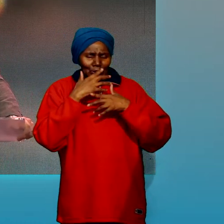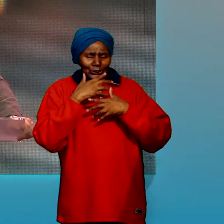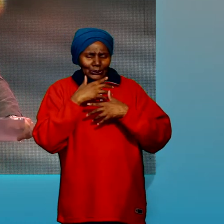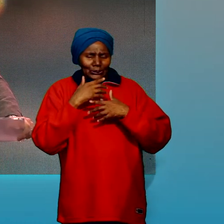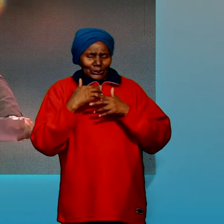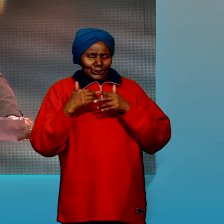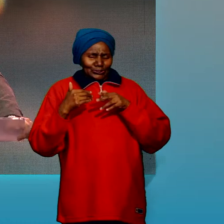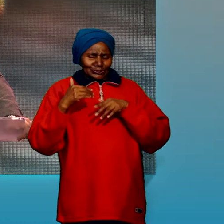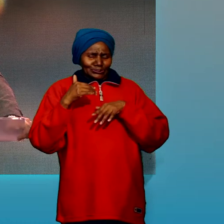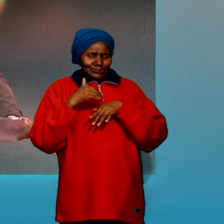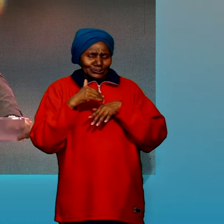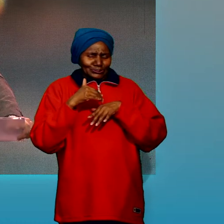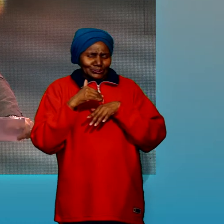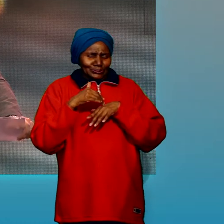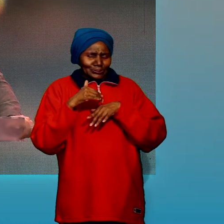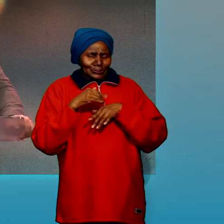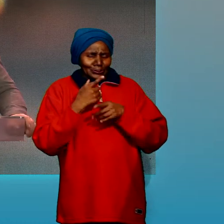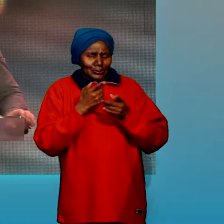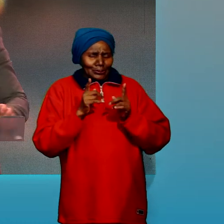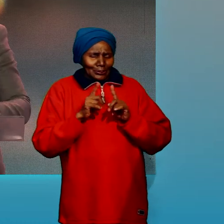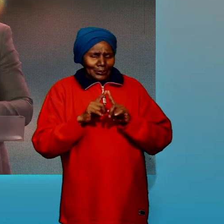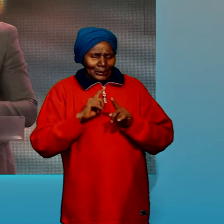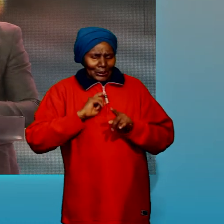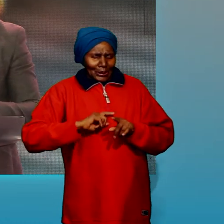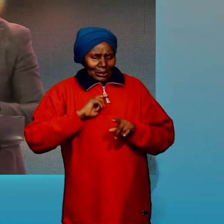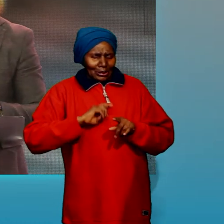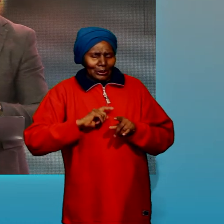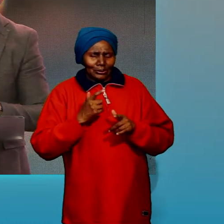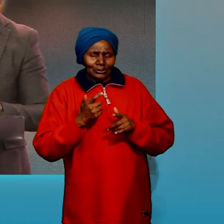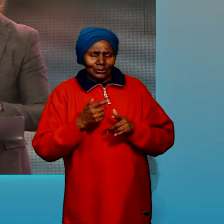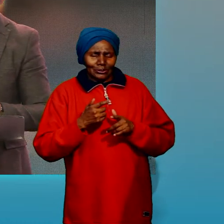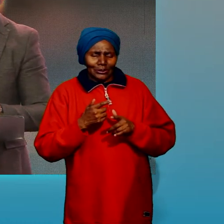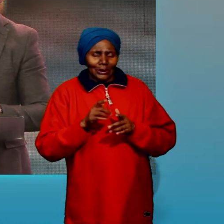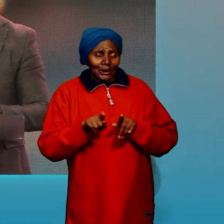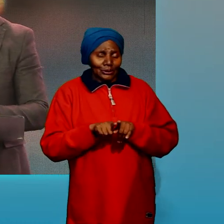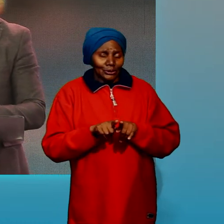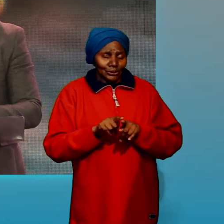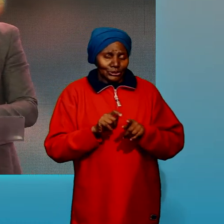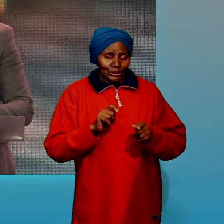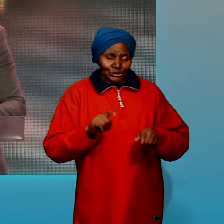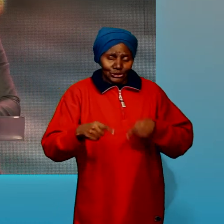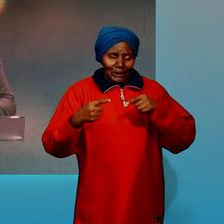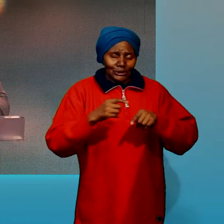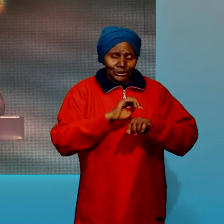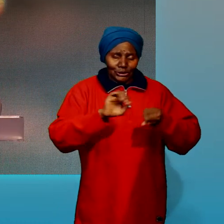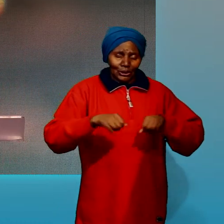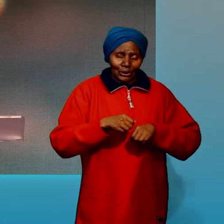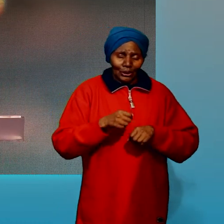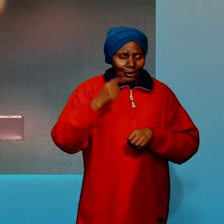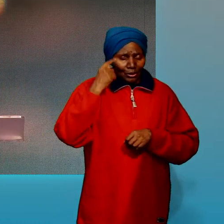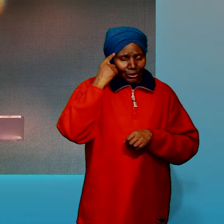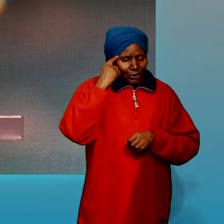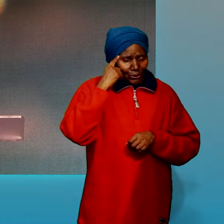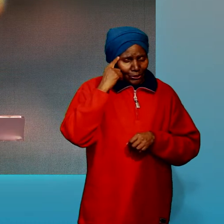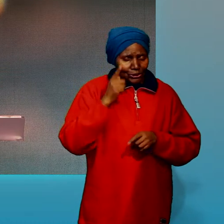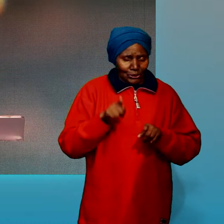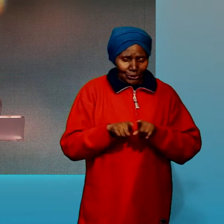our complacencies, and to overthrow our patterns of thought and behavior."